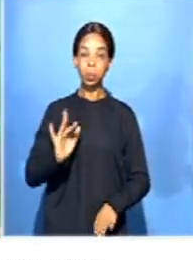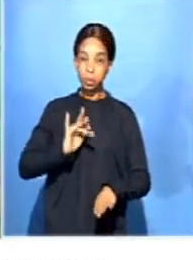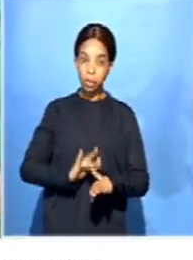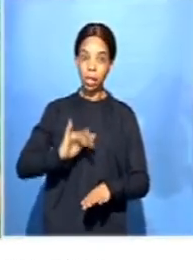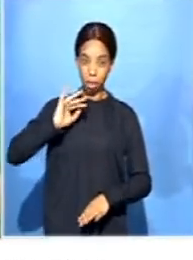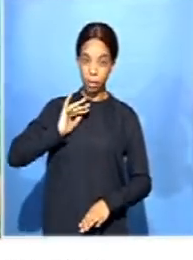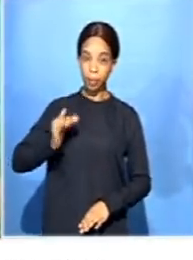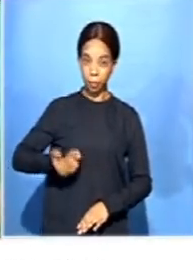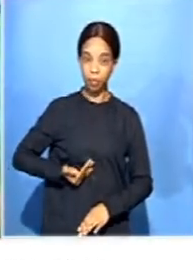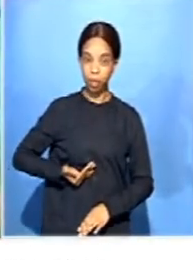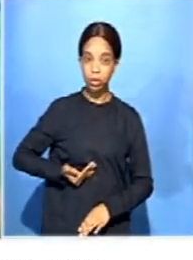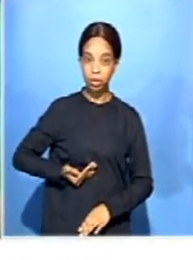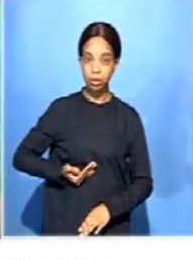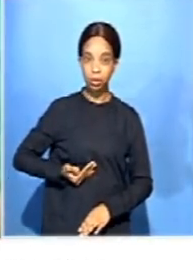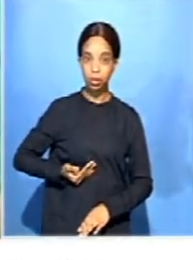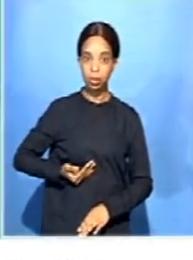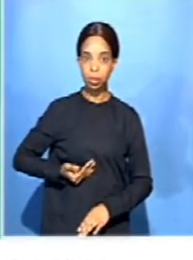wathinta abafazi,